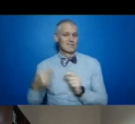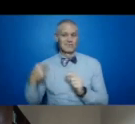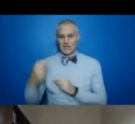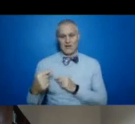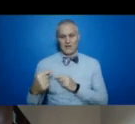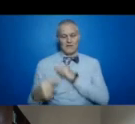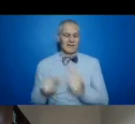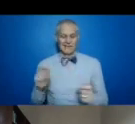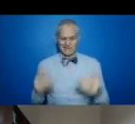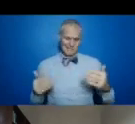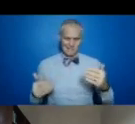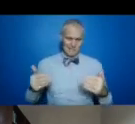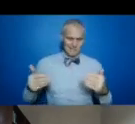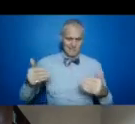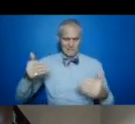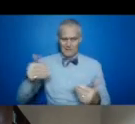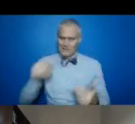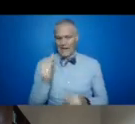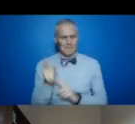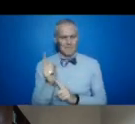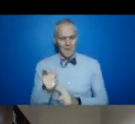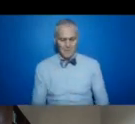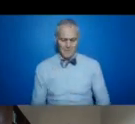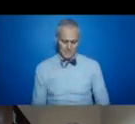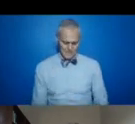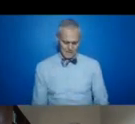Narrative transformation isn't something that happens overnight.